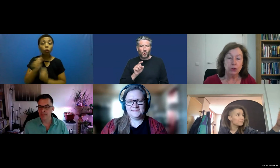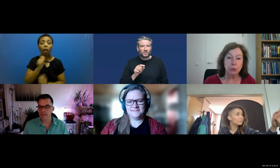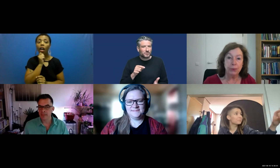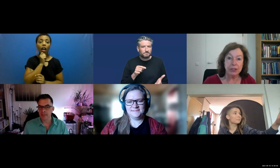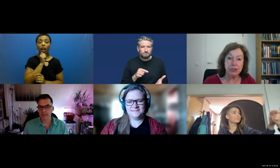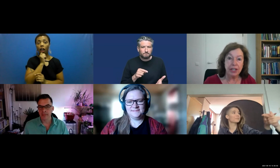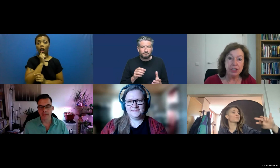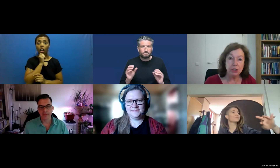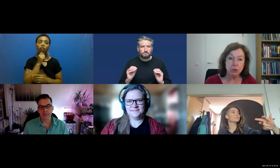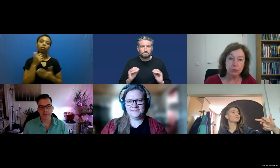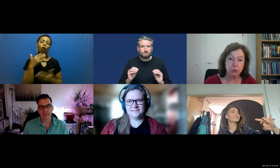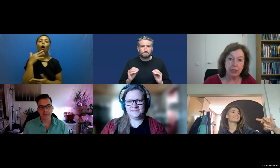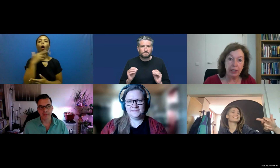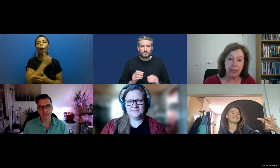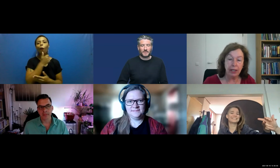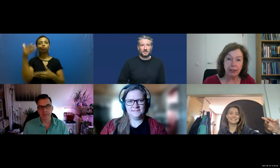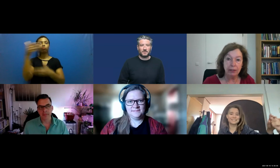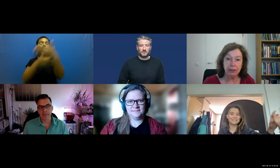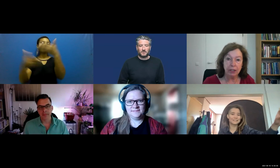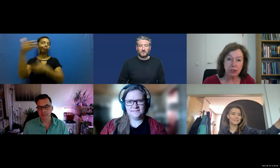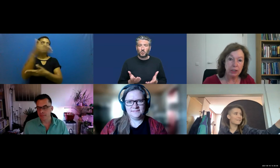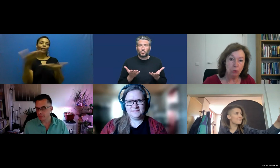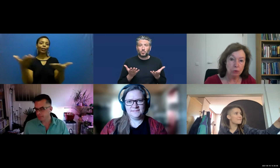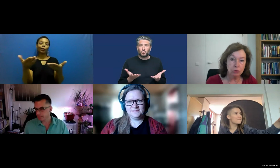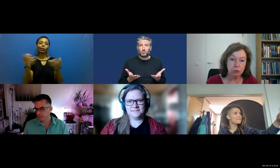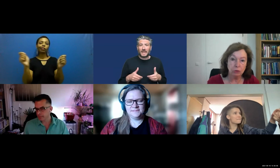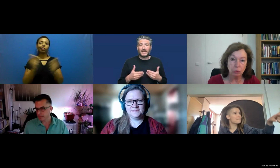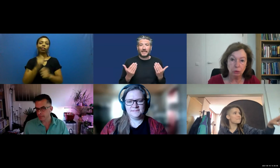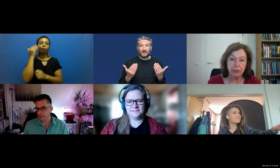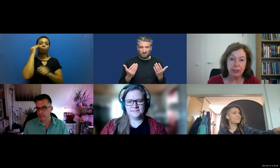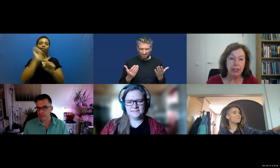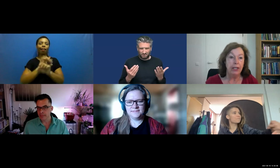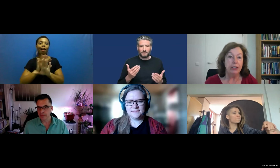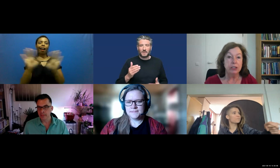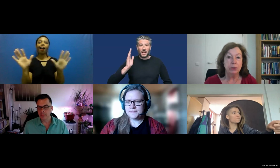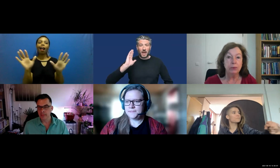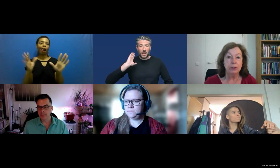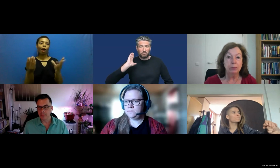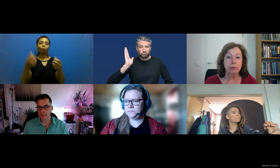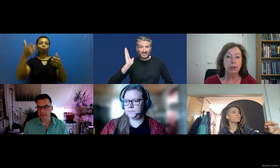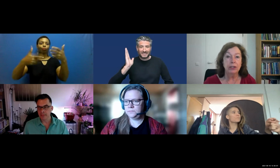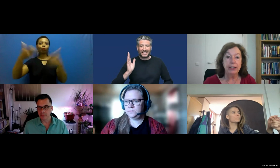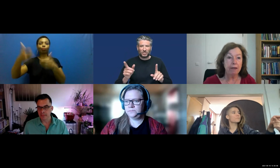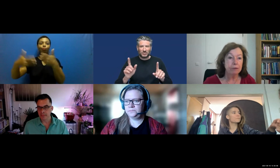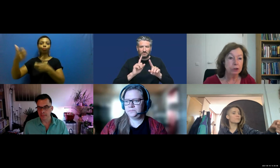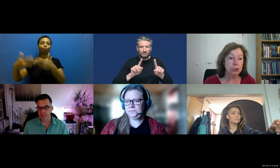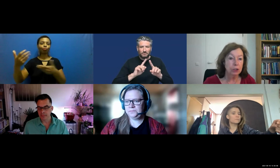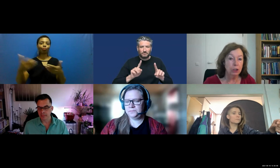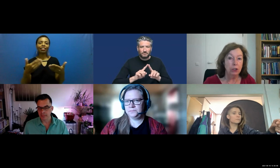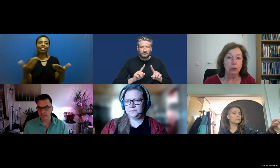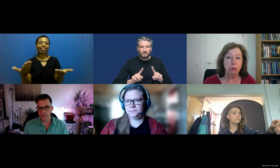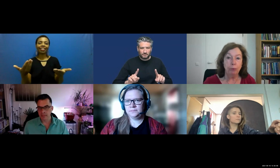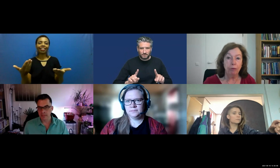Of course, the presentations of today, Nasreen Olsen told me that she will take